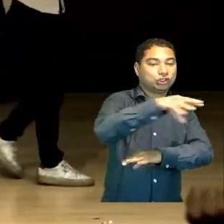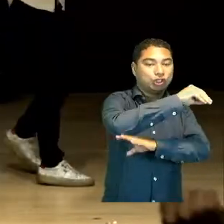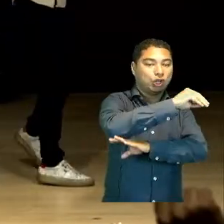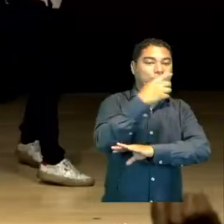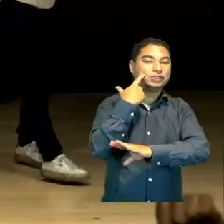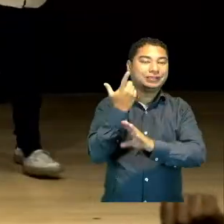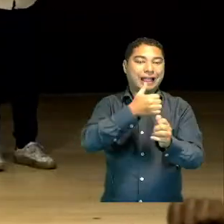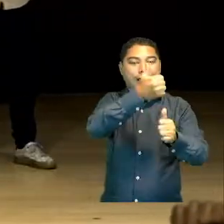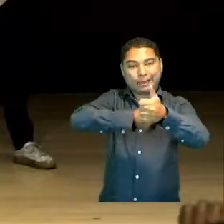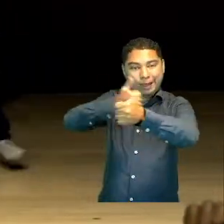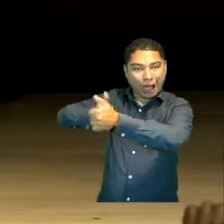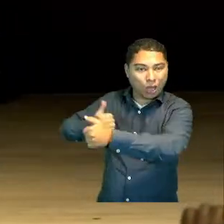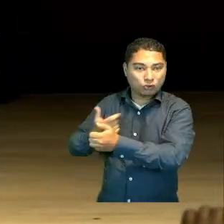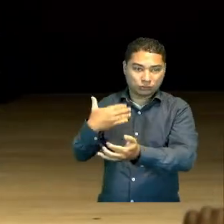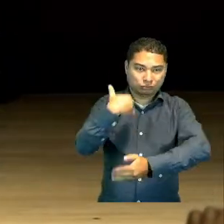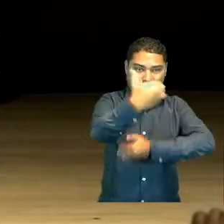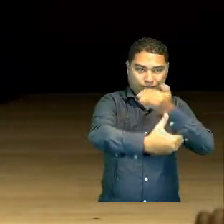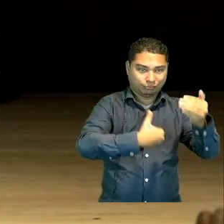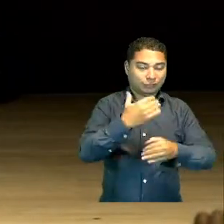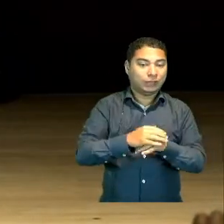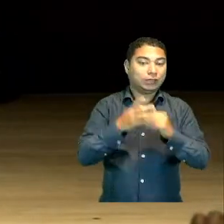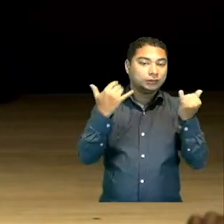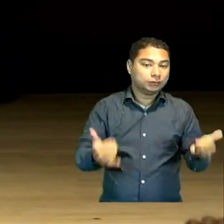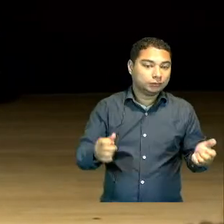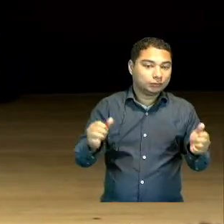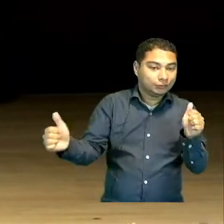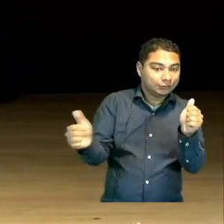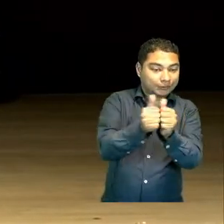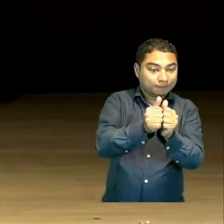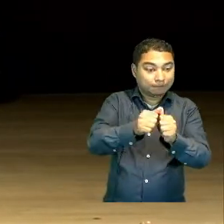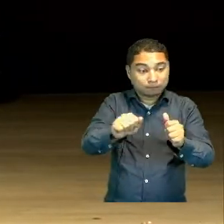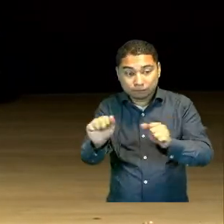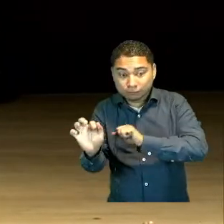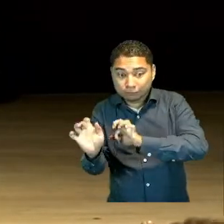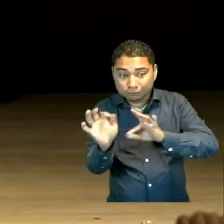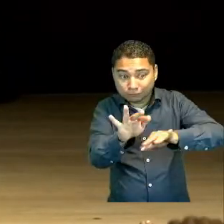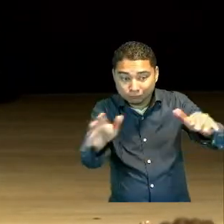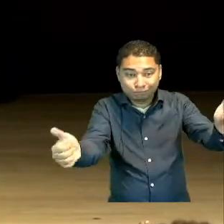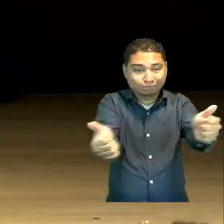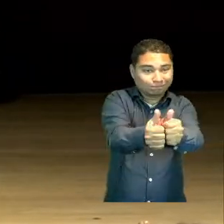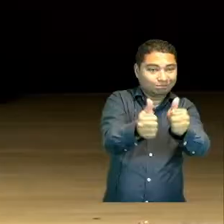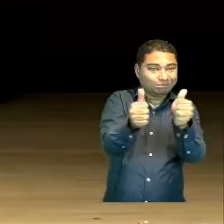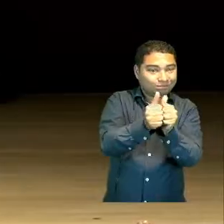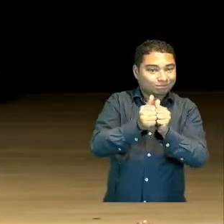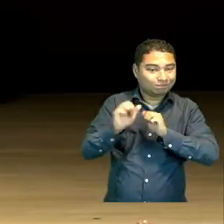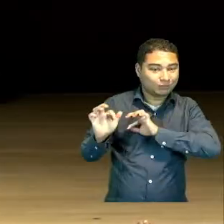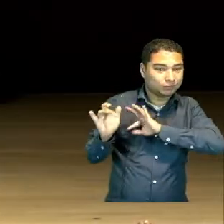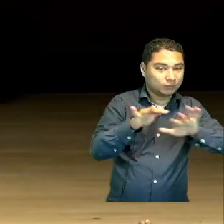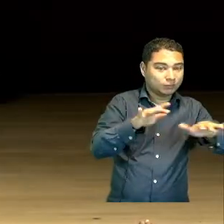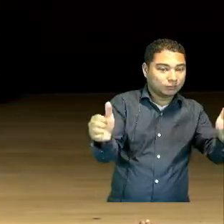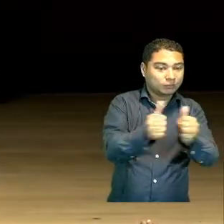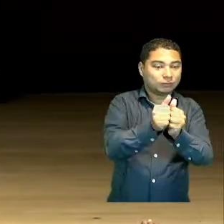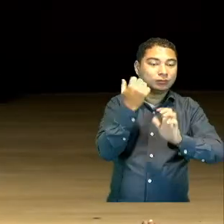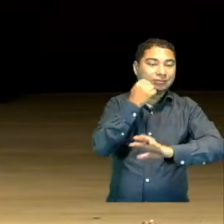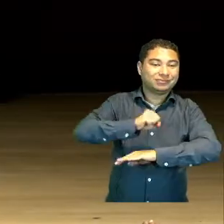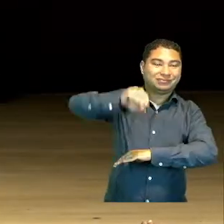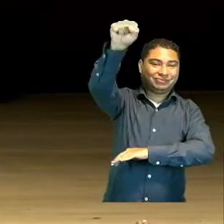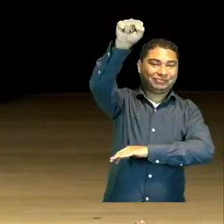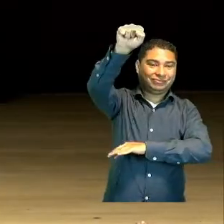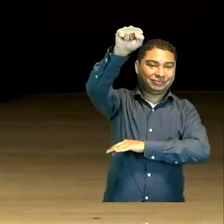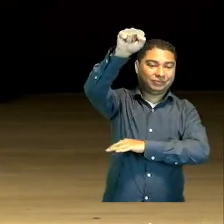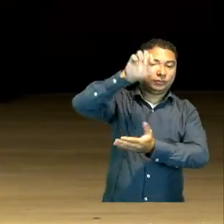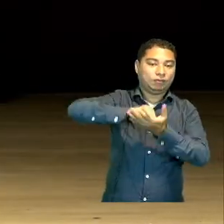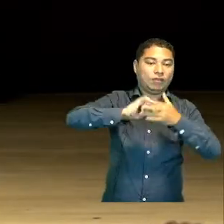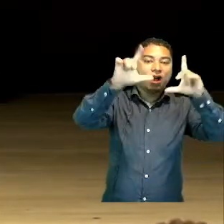crucial, and in any larger process that we are engaged in. So let's put our fists